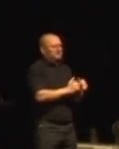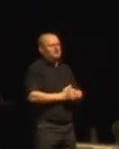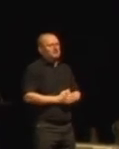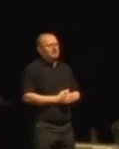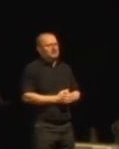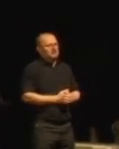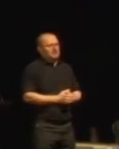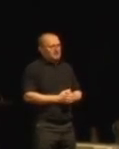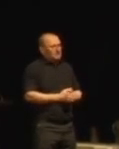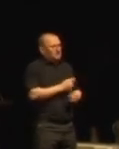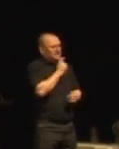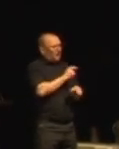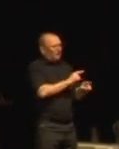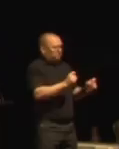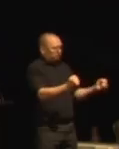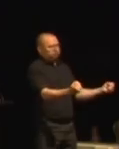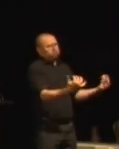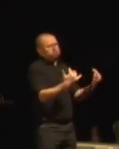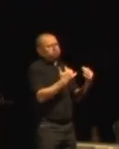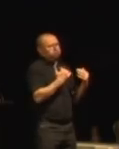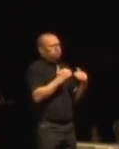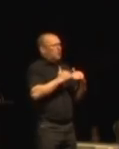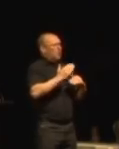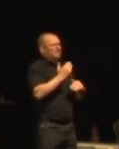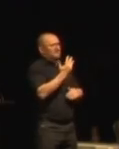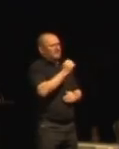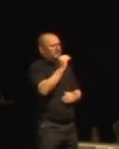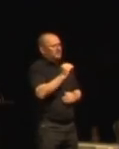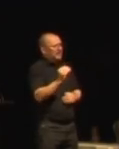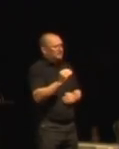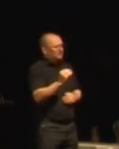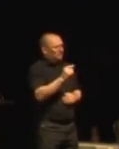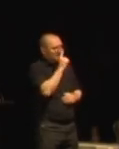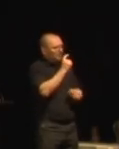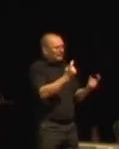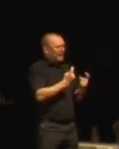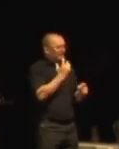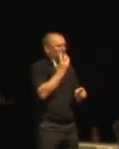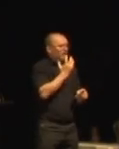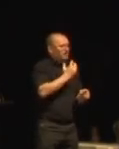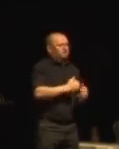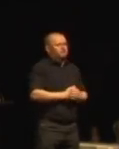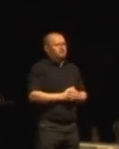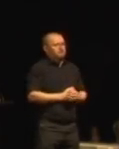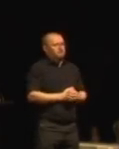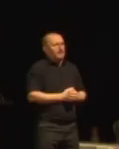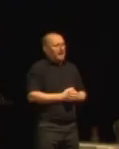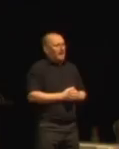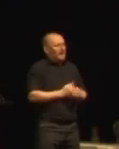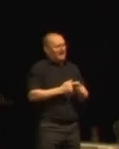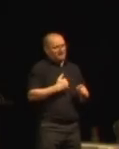more than 15%. And to date, which a couple weeks ago, the recordings have been viewed 300